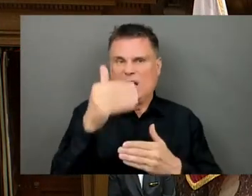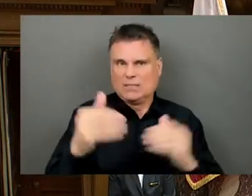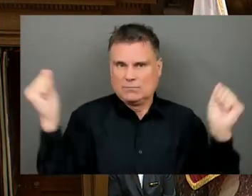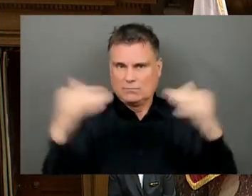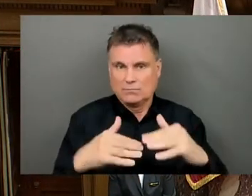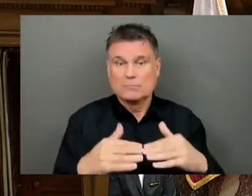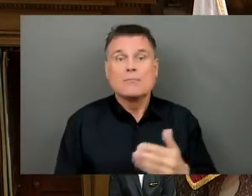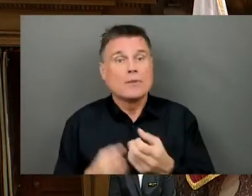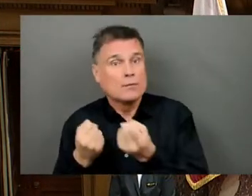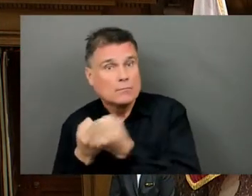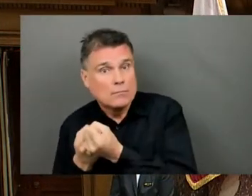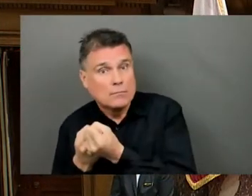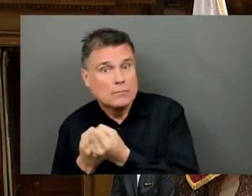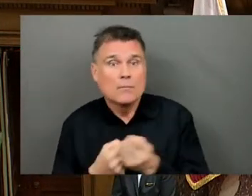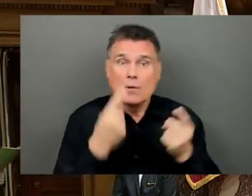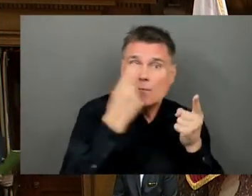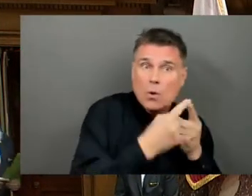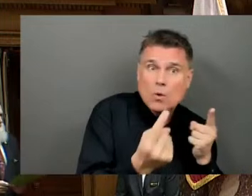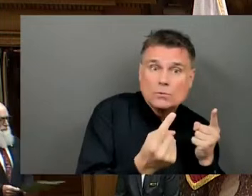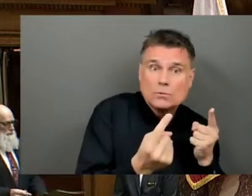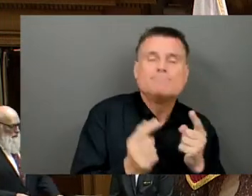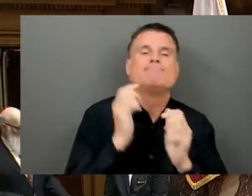carried.